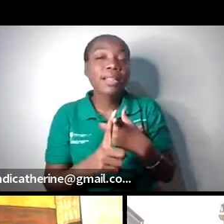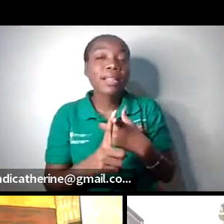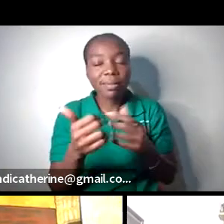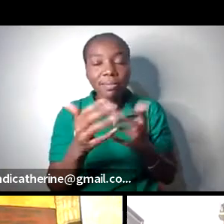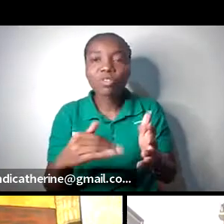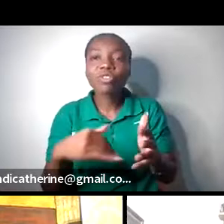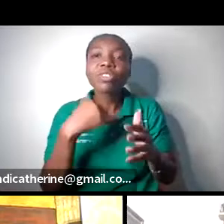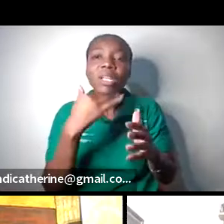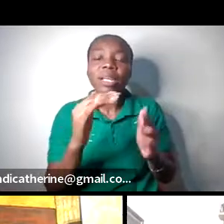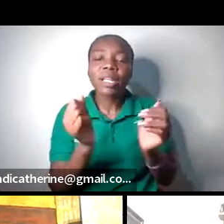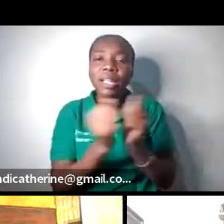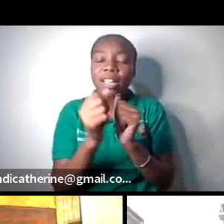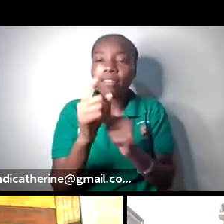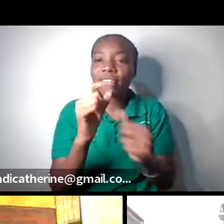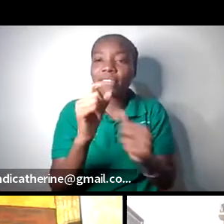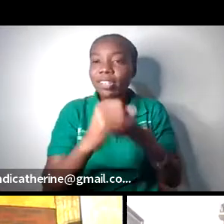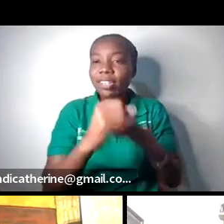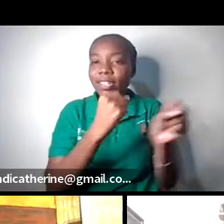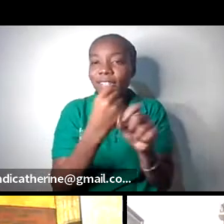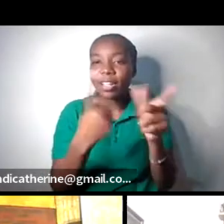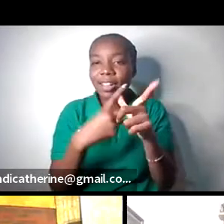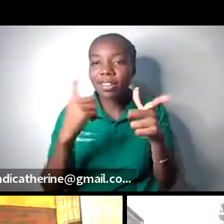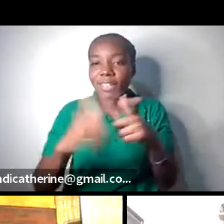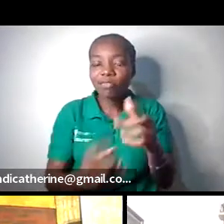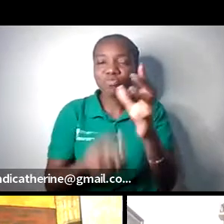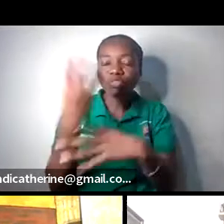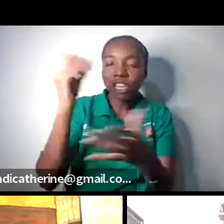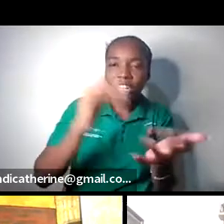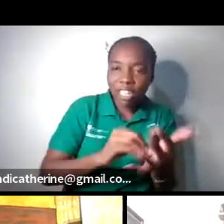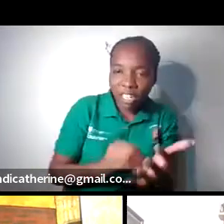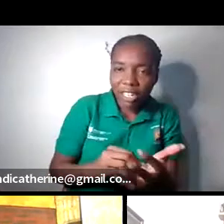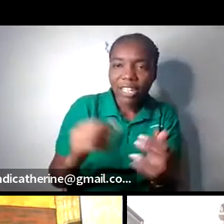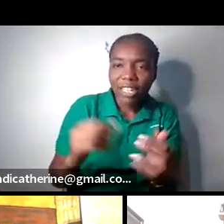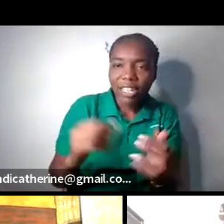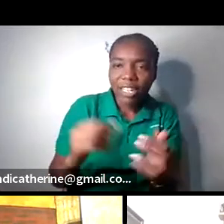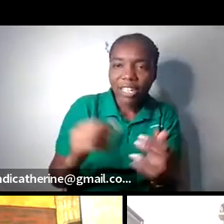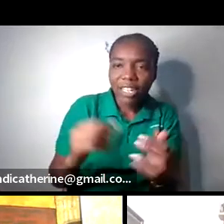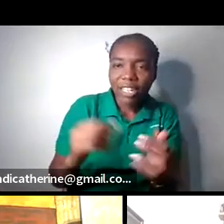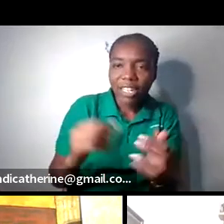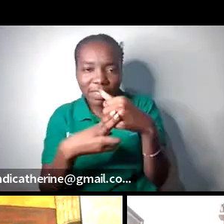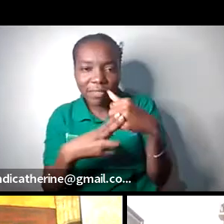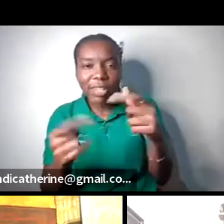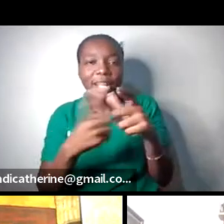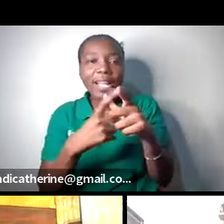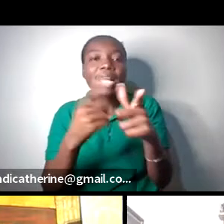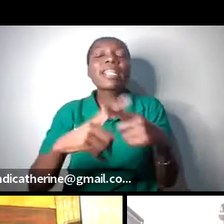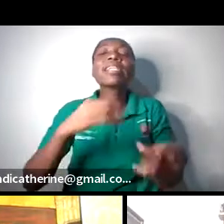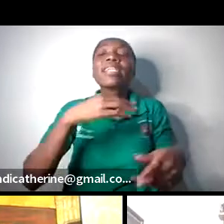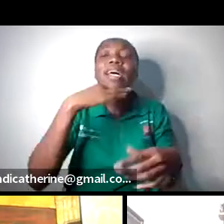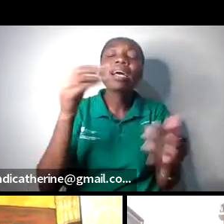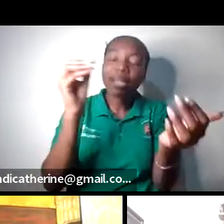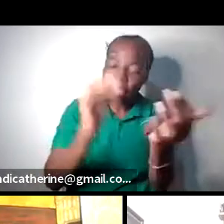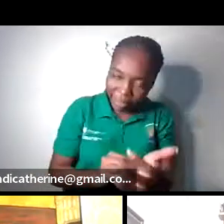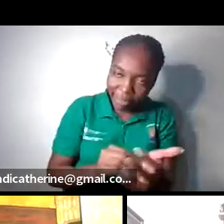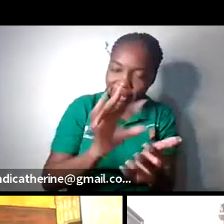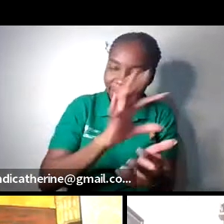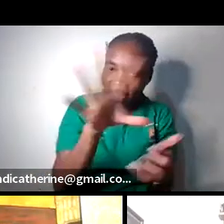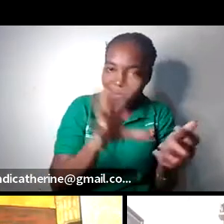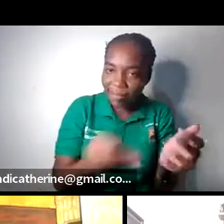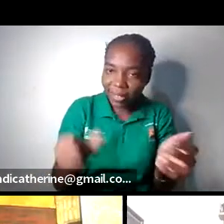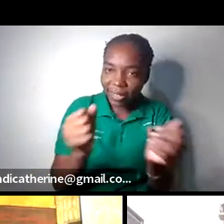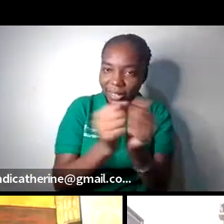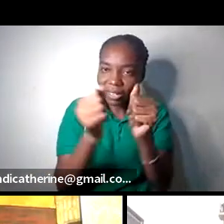done again in 1977, and it died for 45 years after 1977. What made us bring it